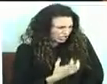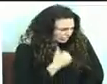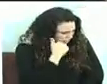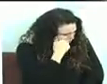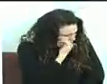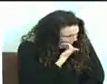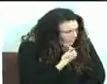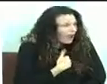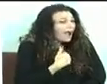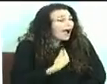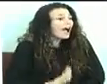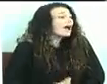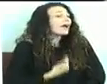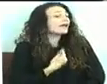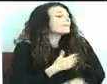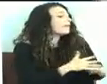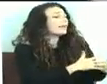shame.